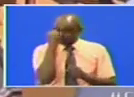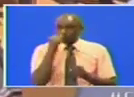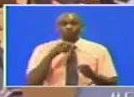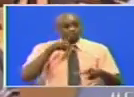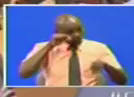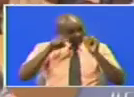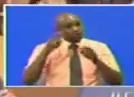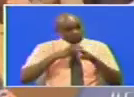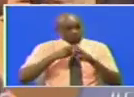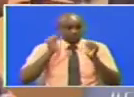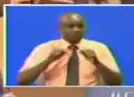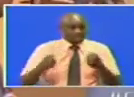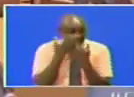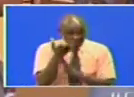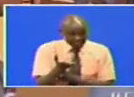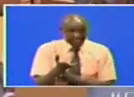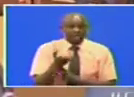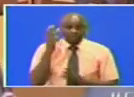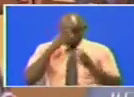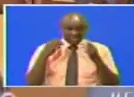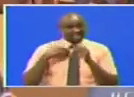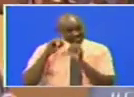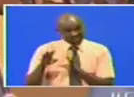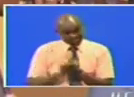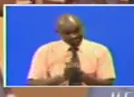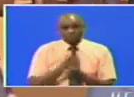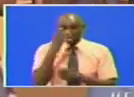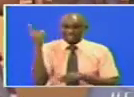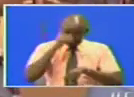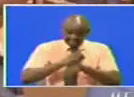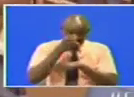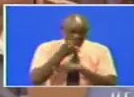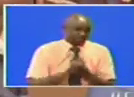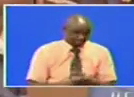nominations for the NASA parties to worry about in the next 40 days or so.